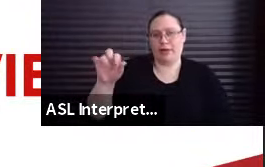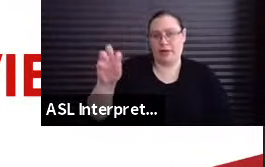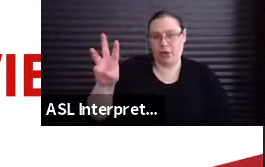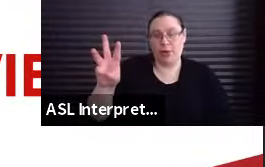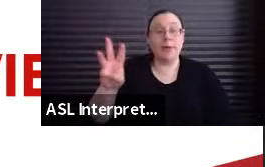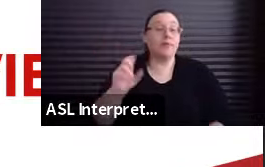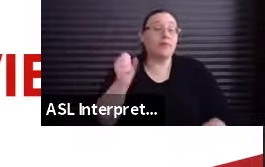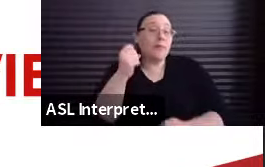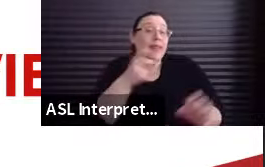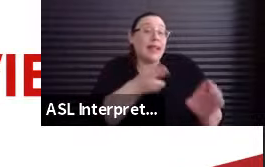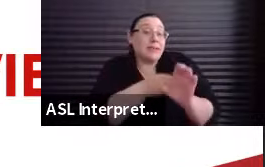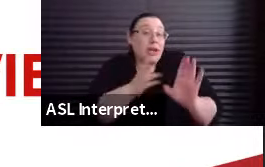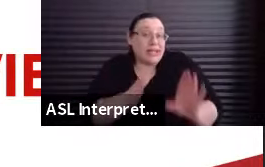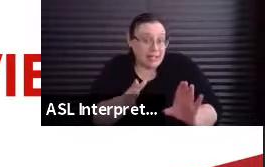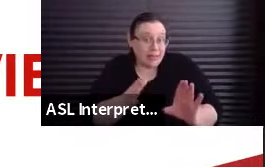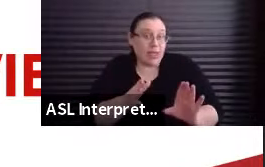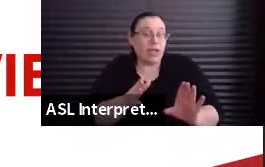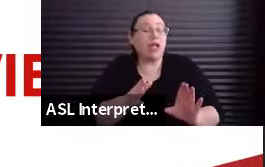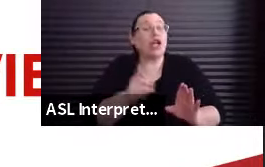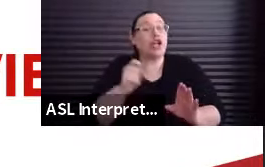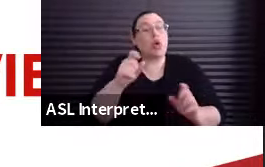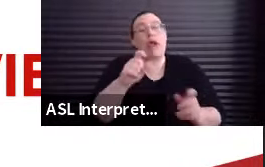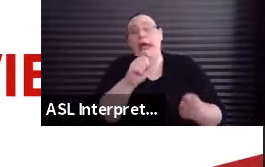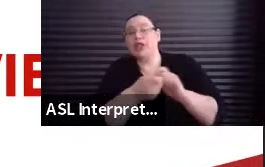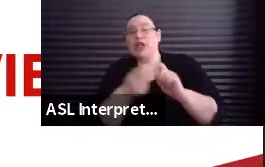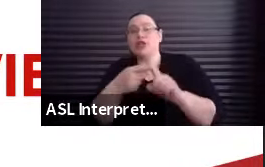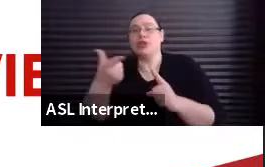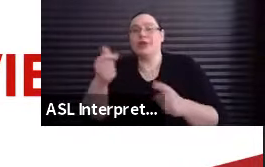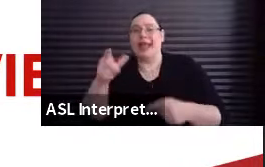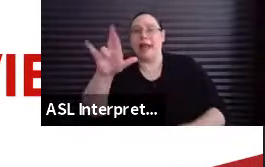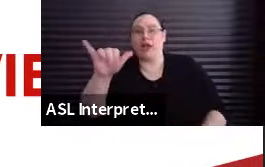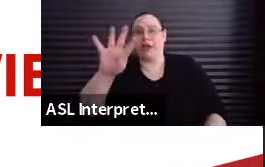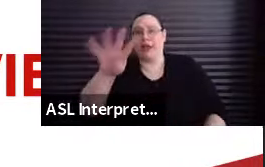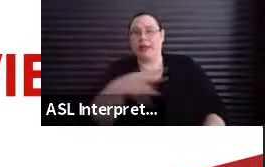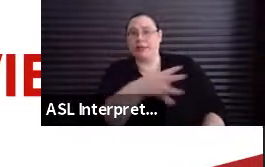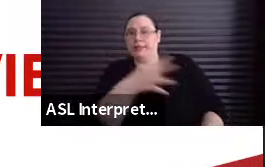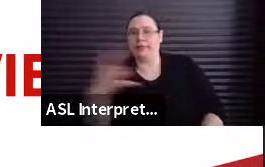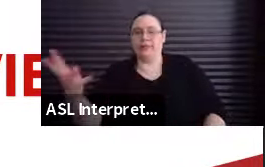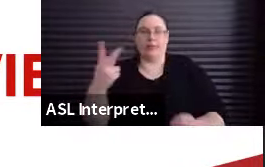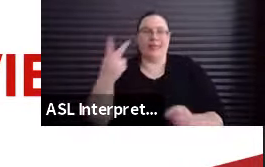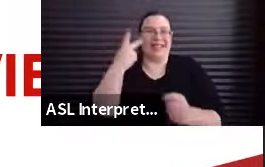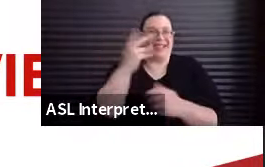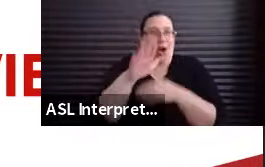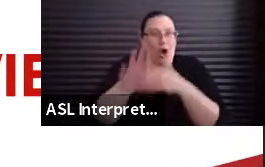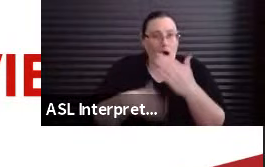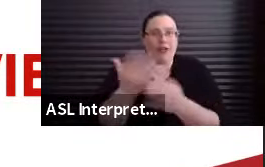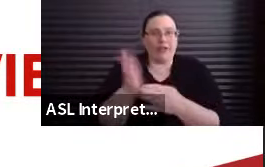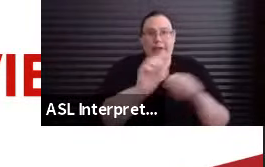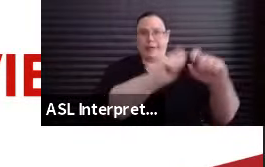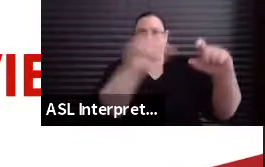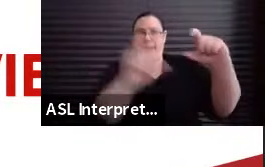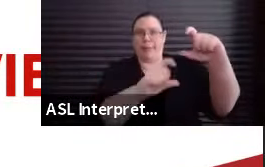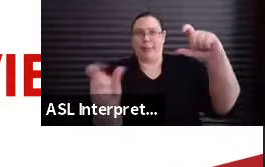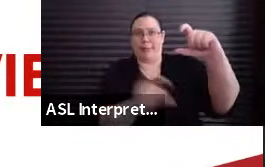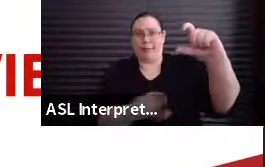participant, you can elect to change this to gallery view, which means you would see everyone in the Zoom meeting.